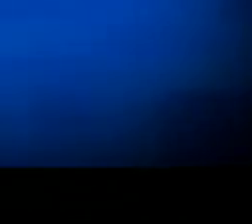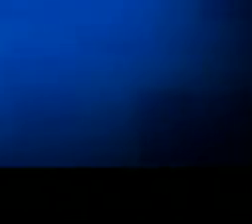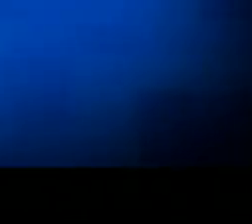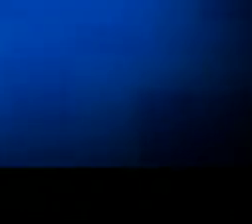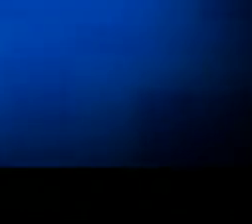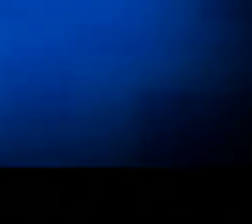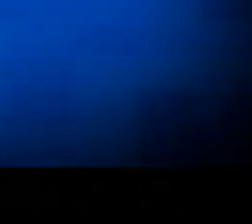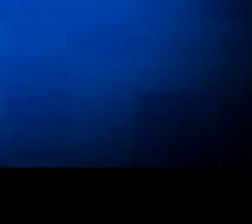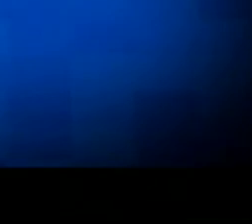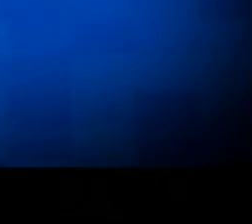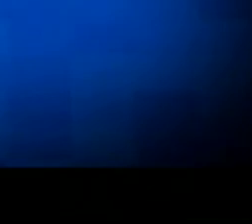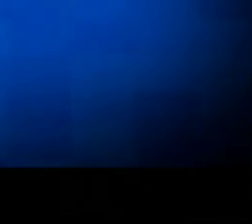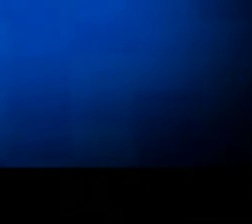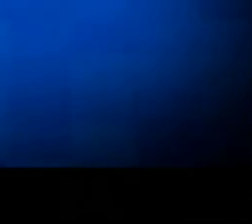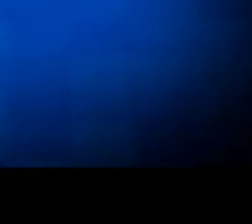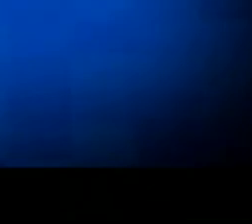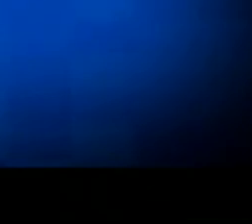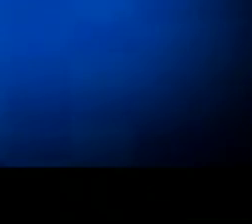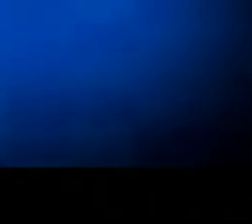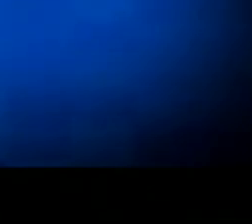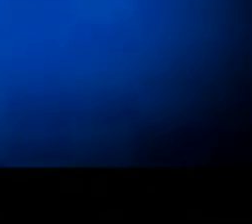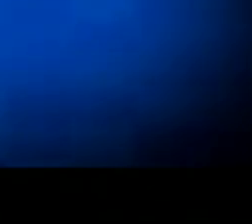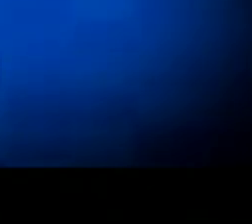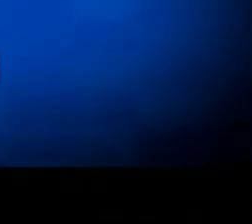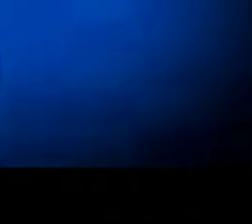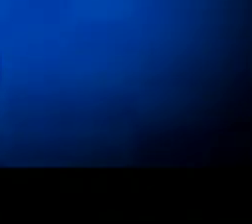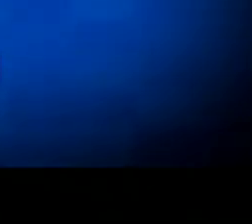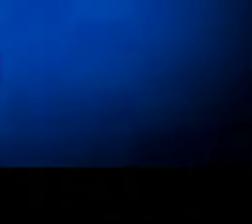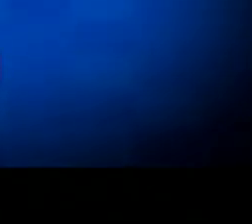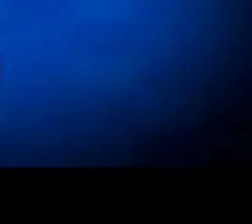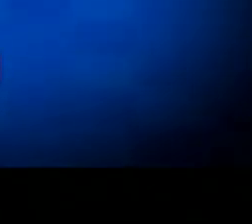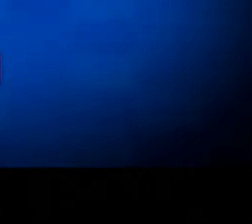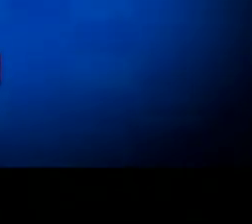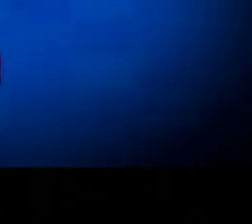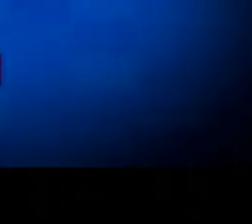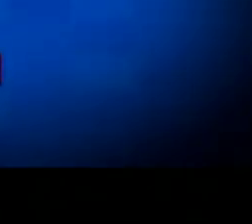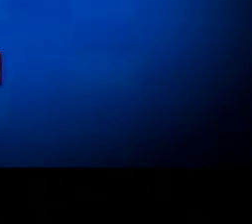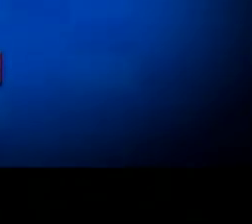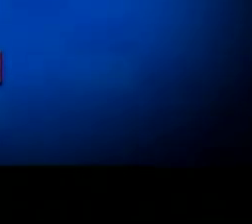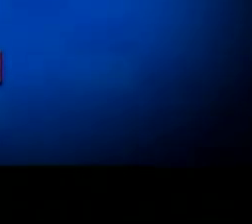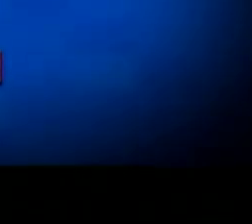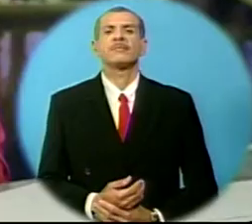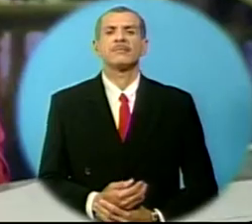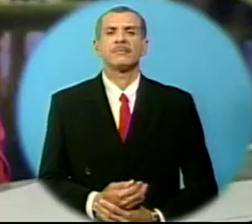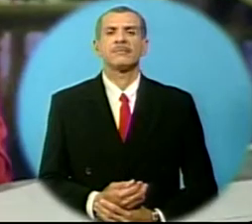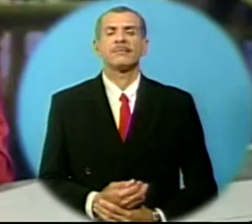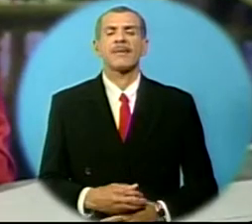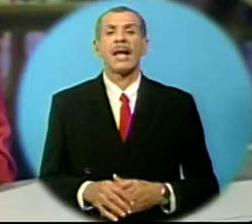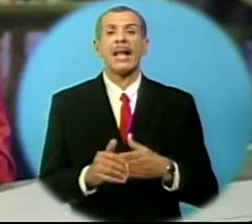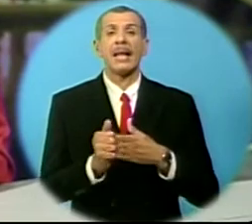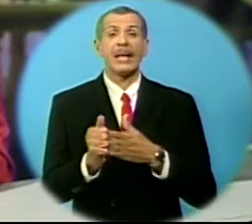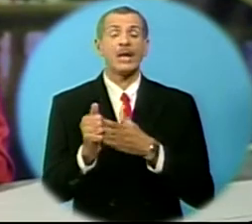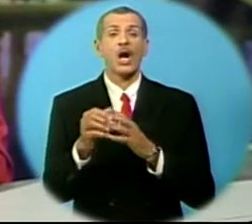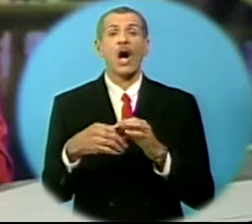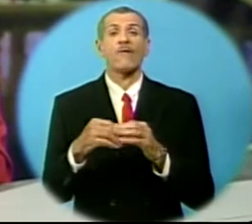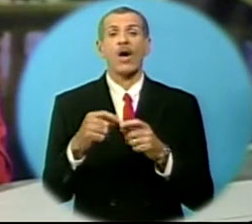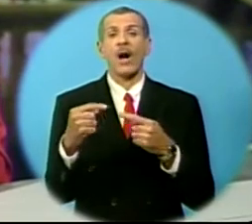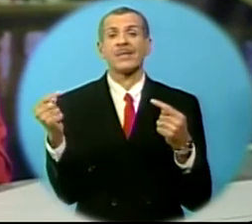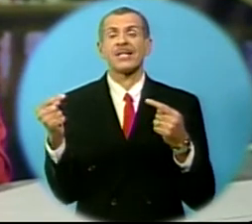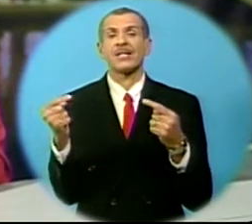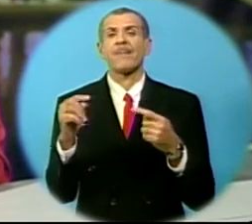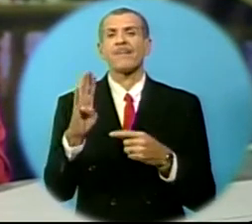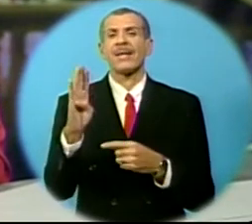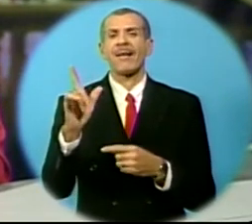and other indirect taxes down $4 million compared to last year. Leader of the